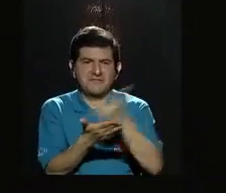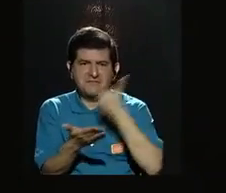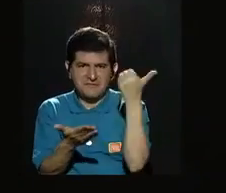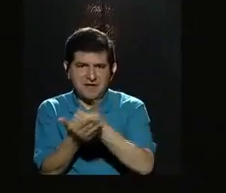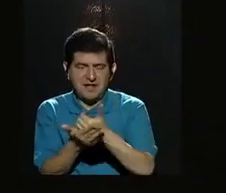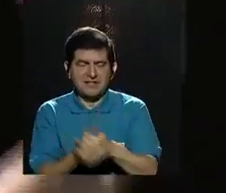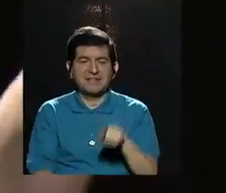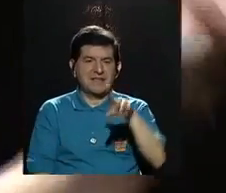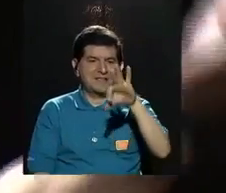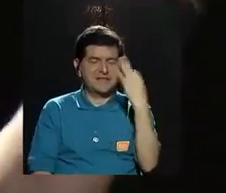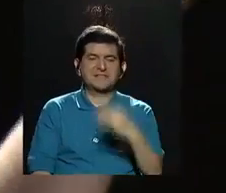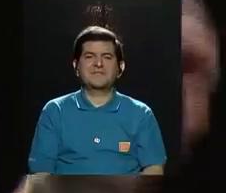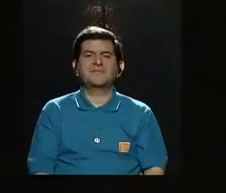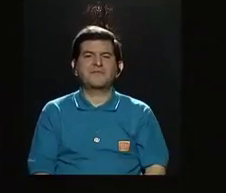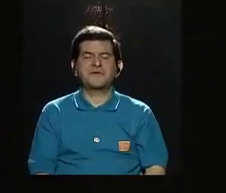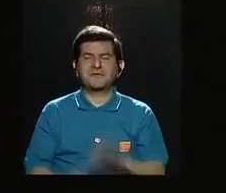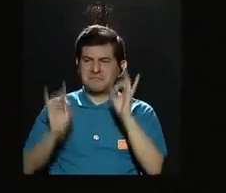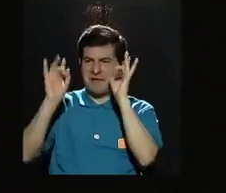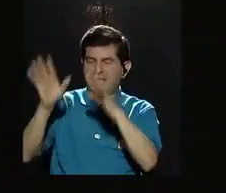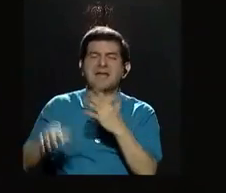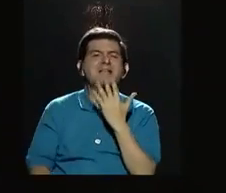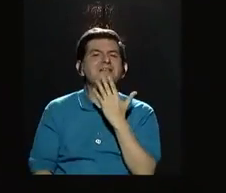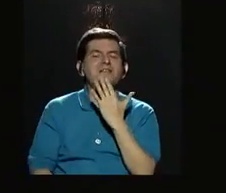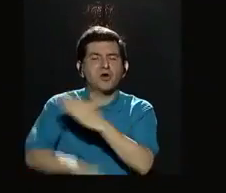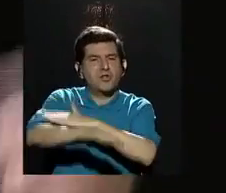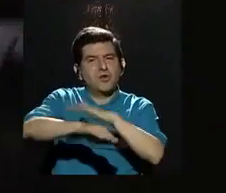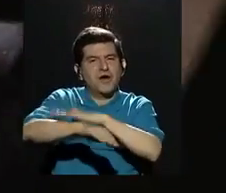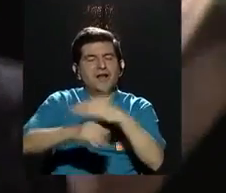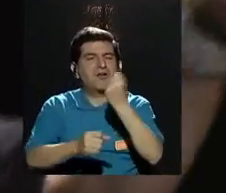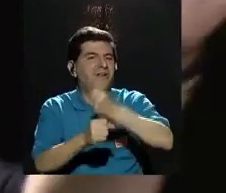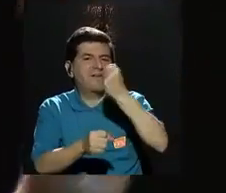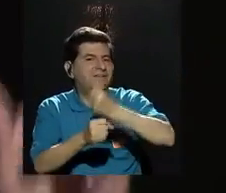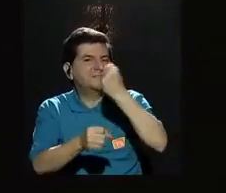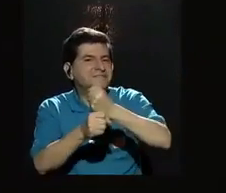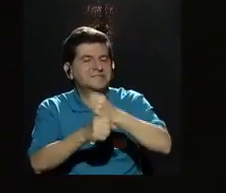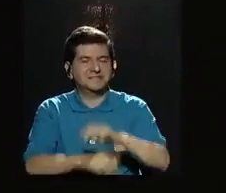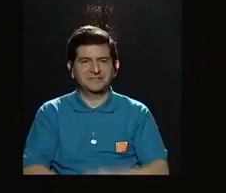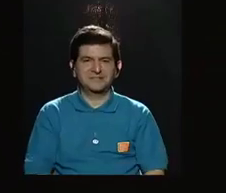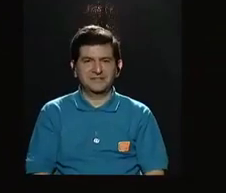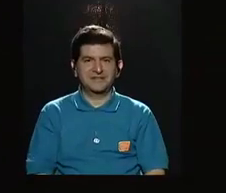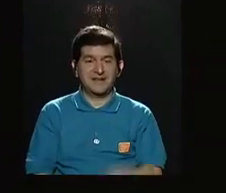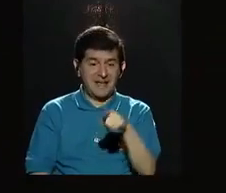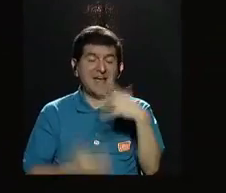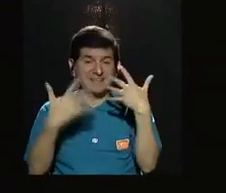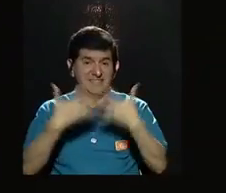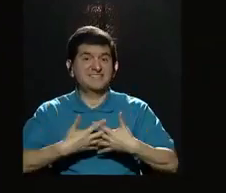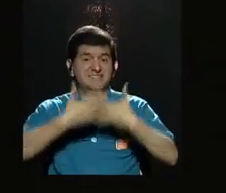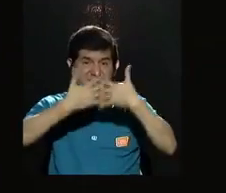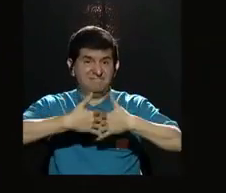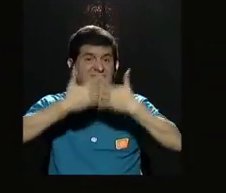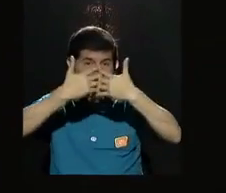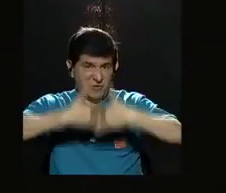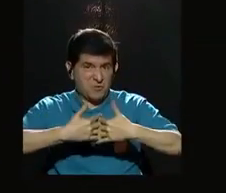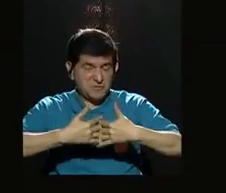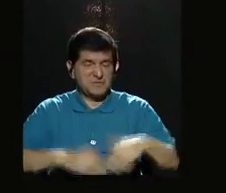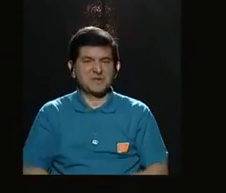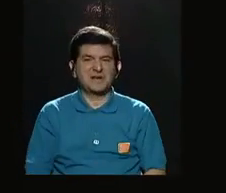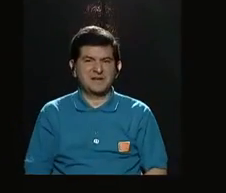works. Thus, the spread of the prison industry, the emergence of the prison industrial complex.